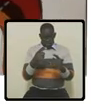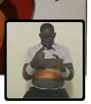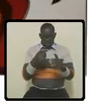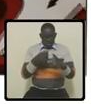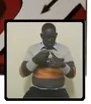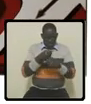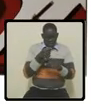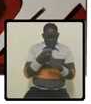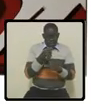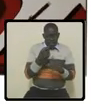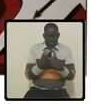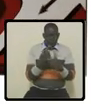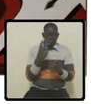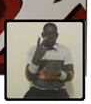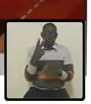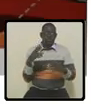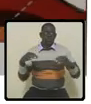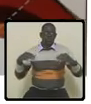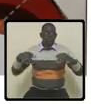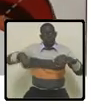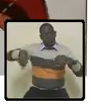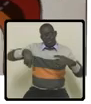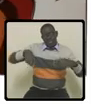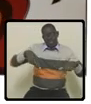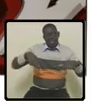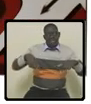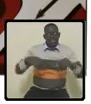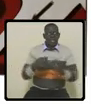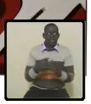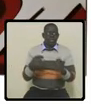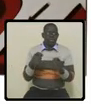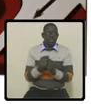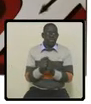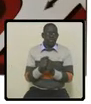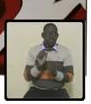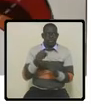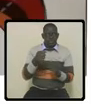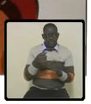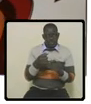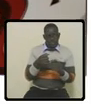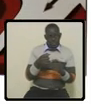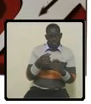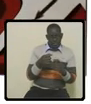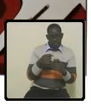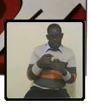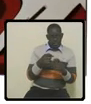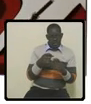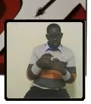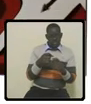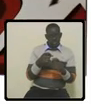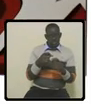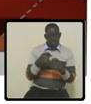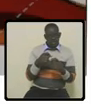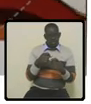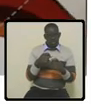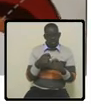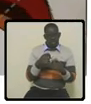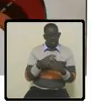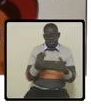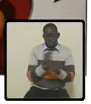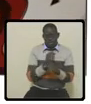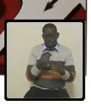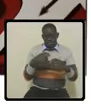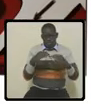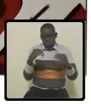is pressure from 2 sides, it was much stronger from the one side. Therefore, the axis or center line of the fold is no longer